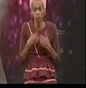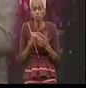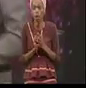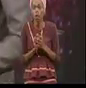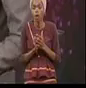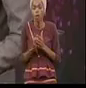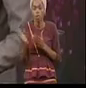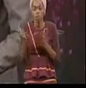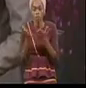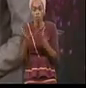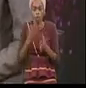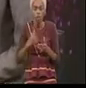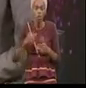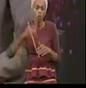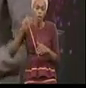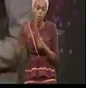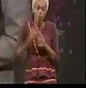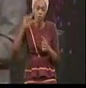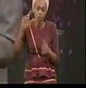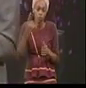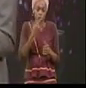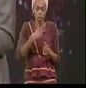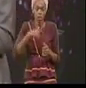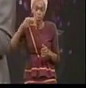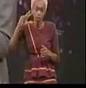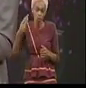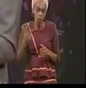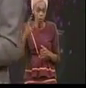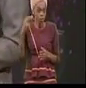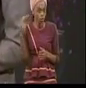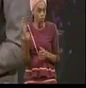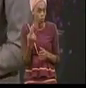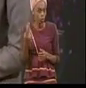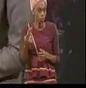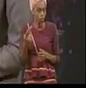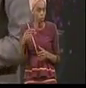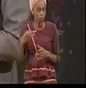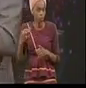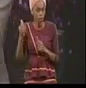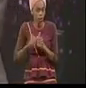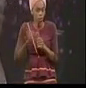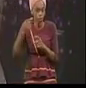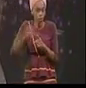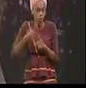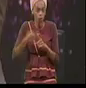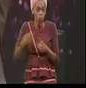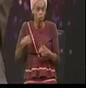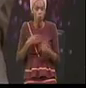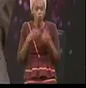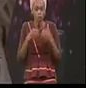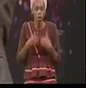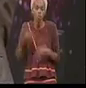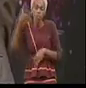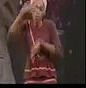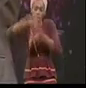have our night of supernatural wonders. The next edition comes up this Thursday, 18th of